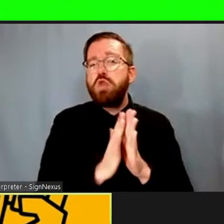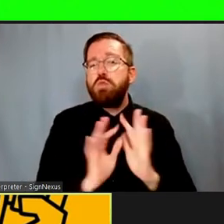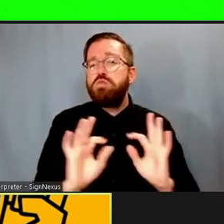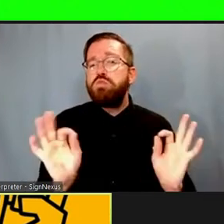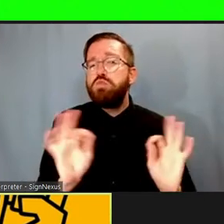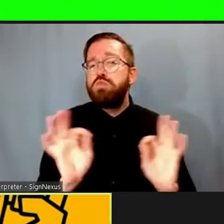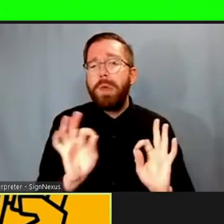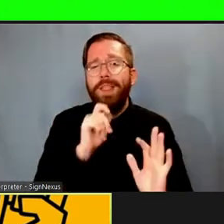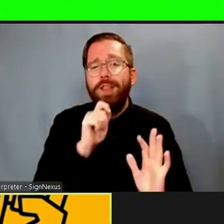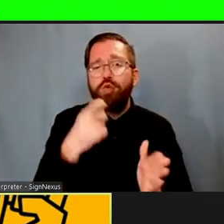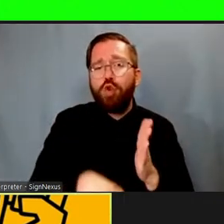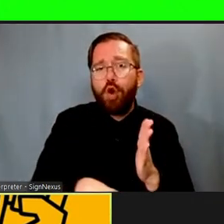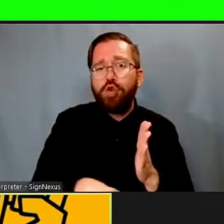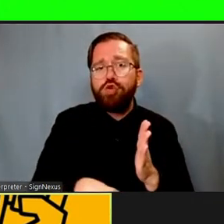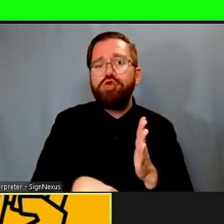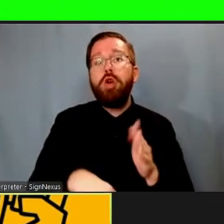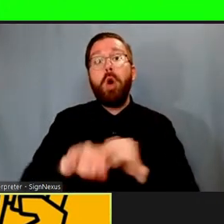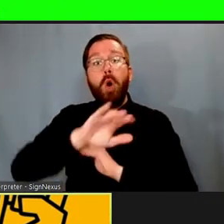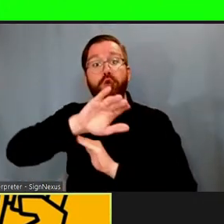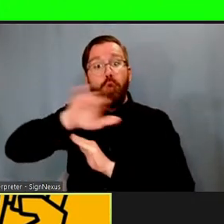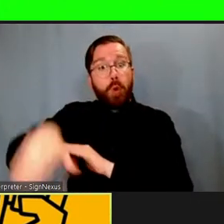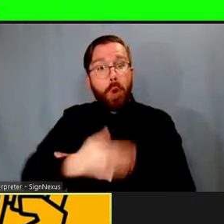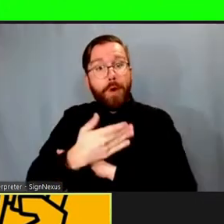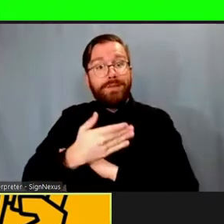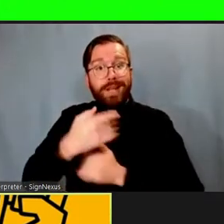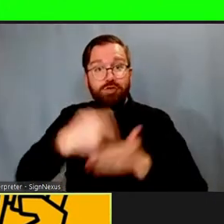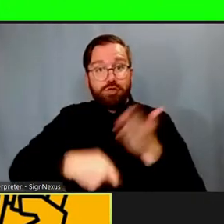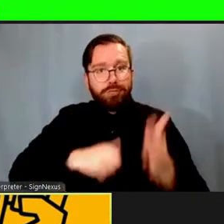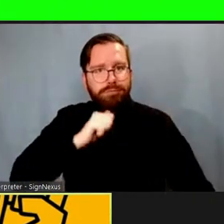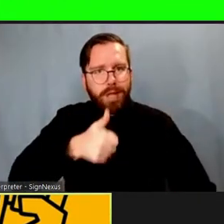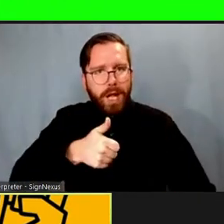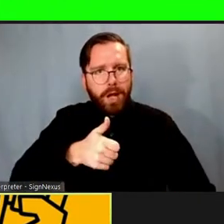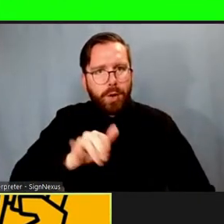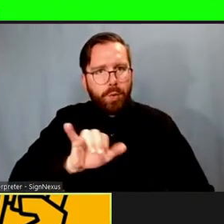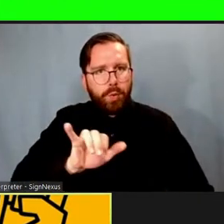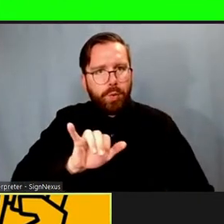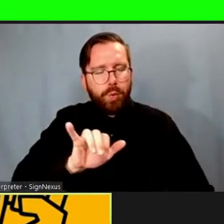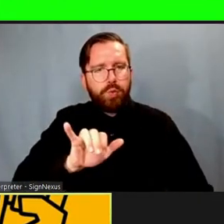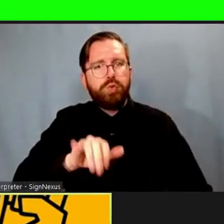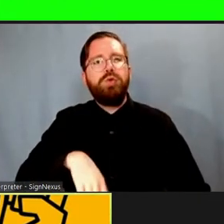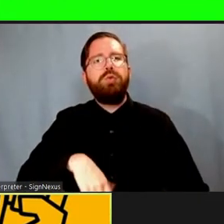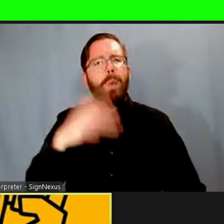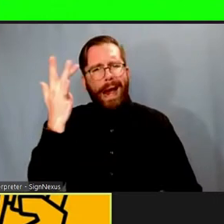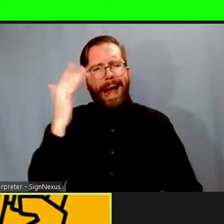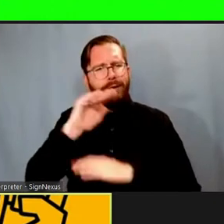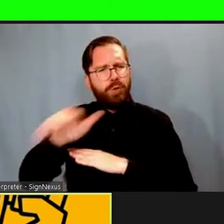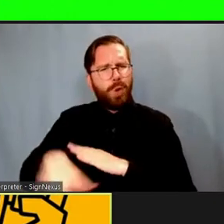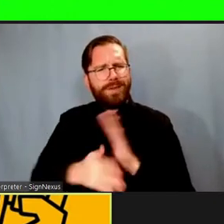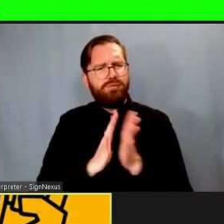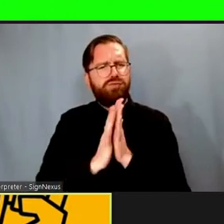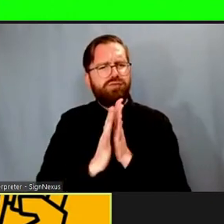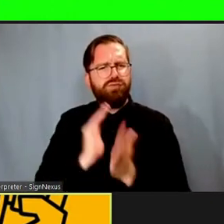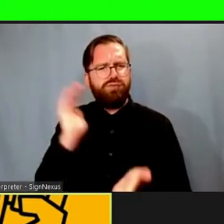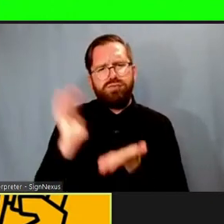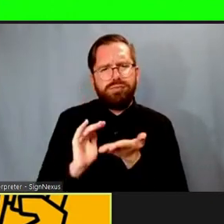don't charge overnight that's the amount of traffic that uh